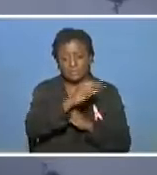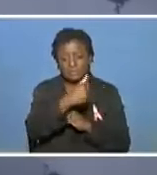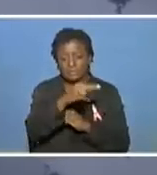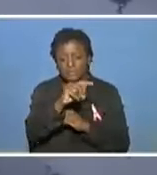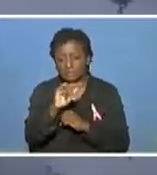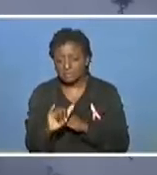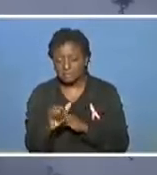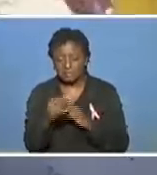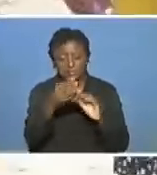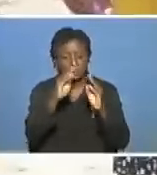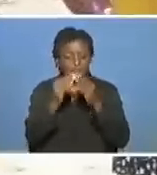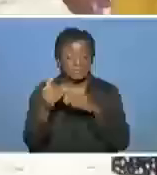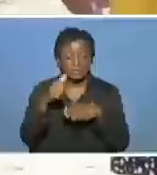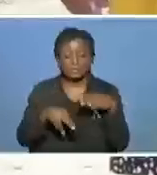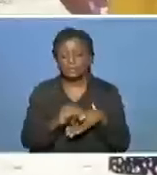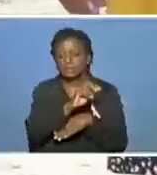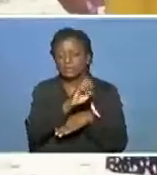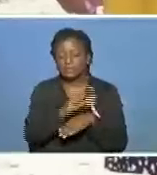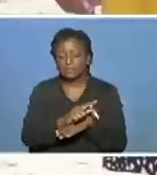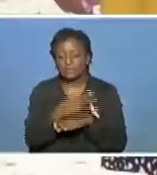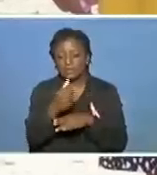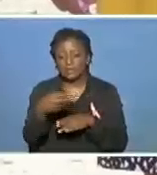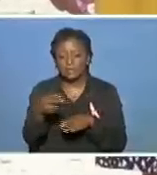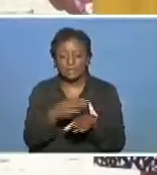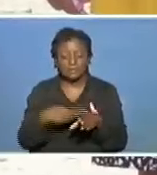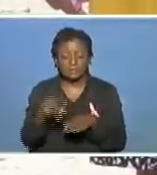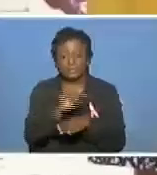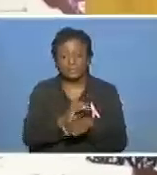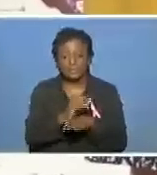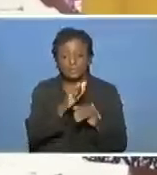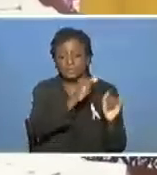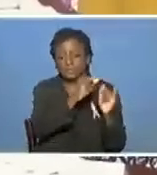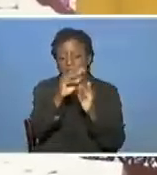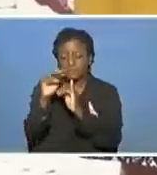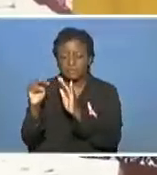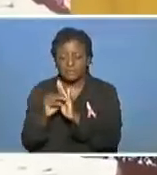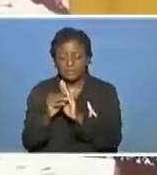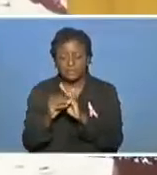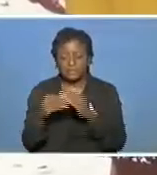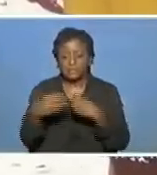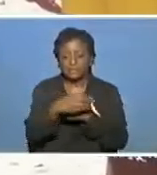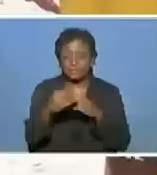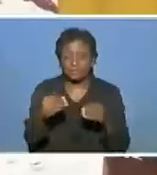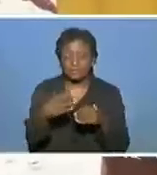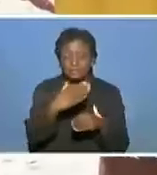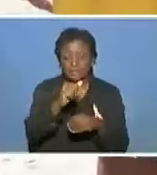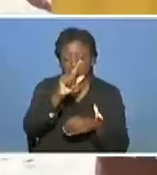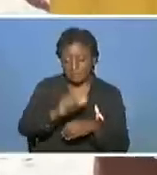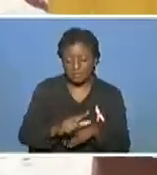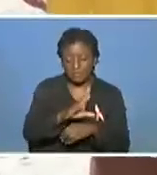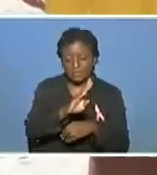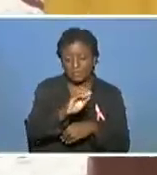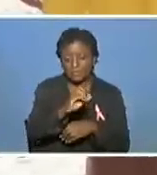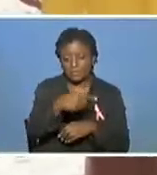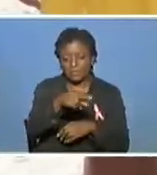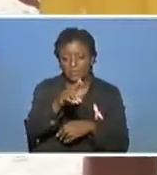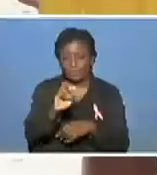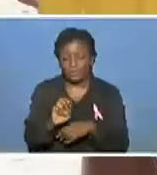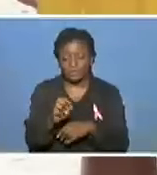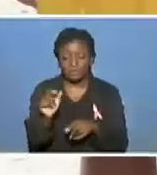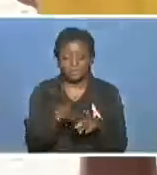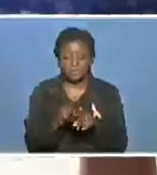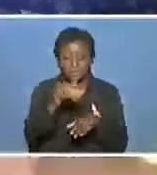Island's immigration office and another over in Lower Bogue, where he listened to the concerns of staffers. In the South, Administrator